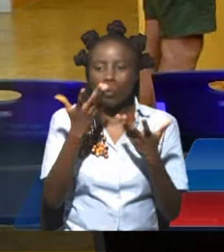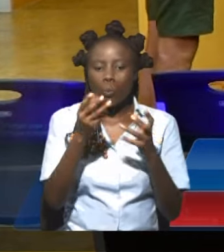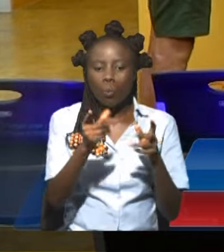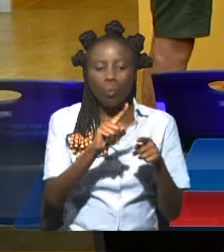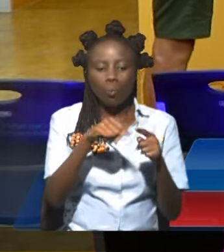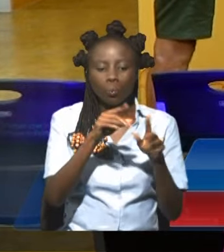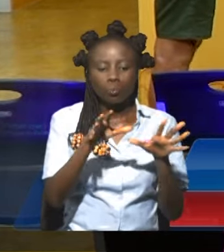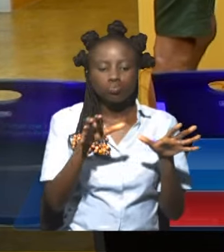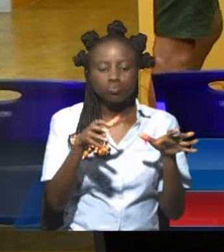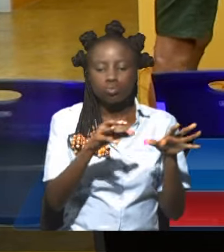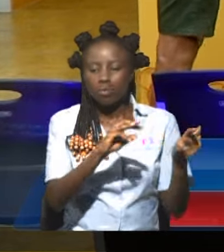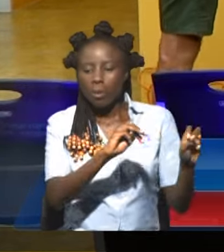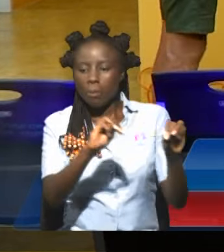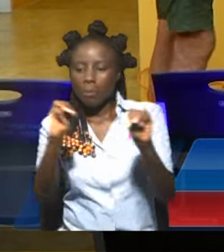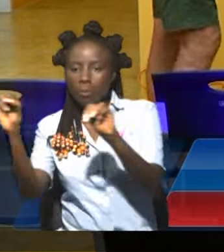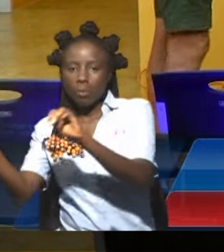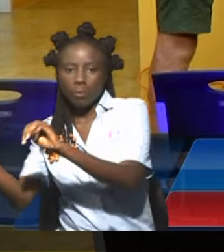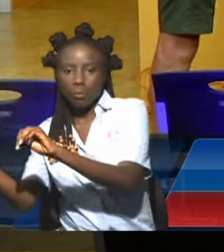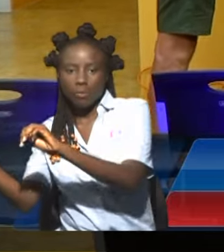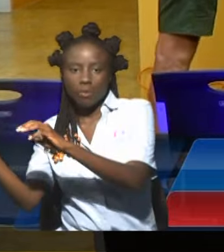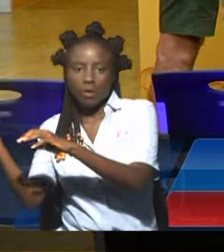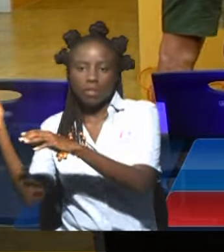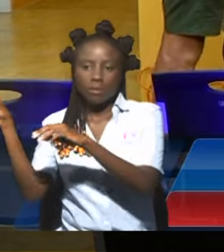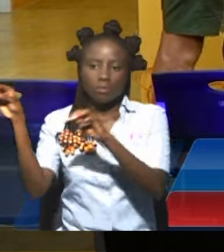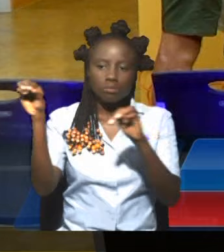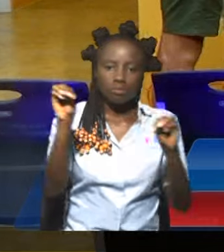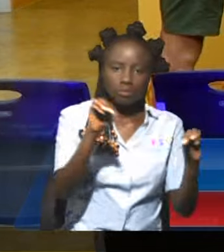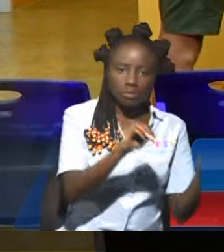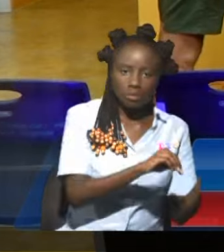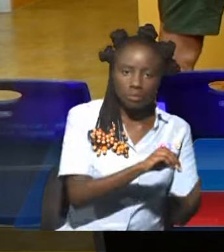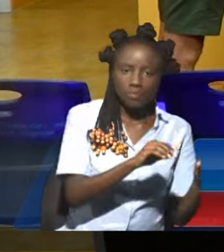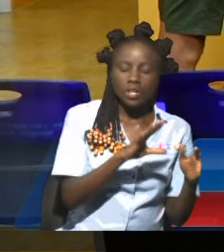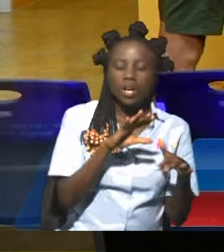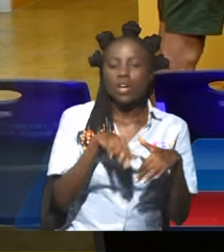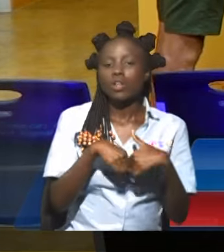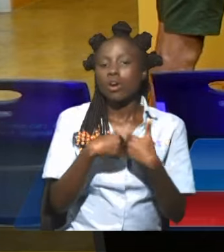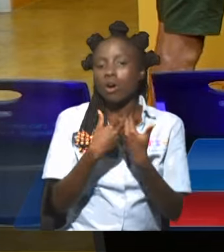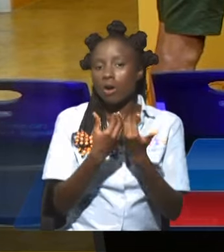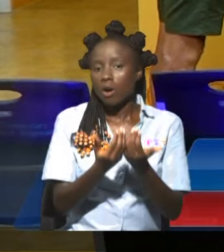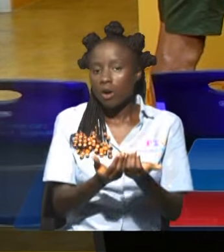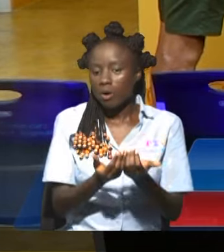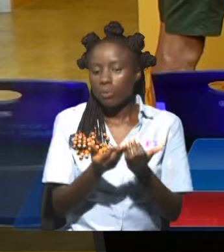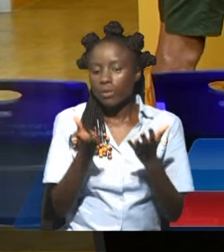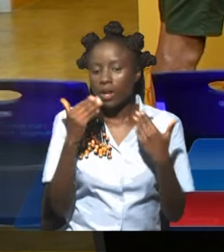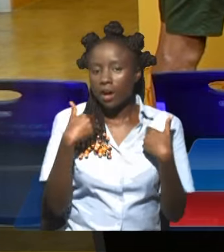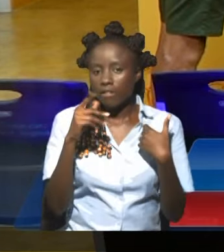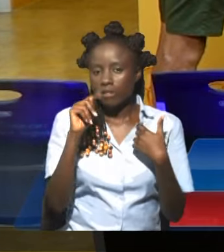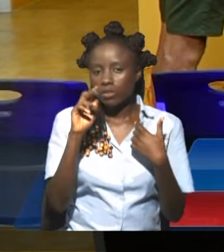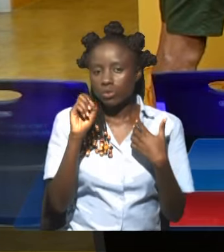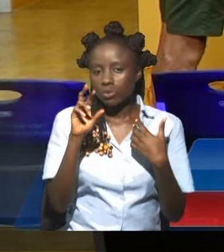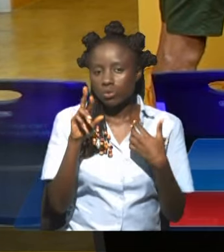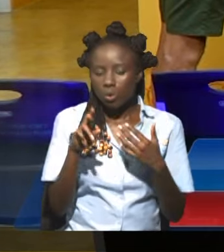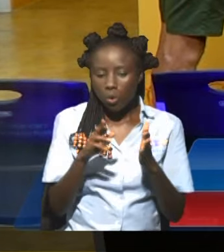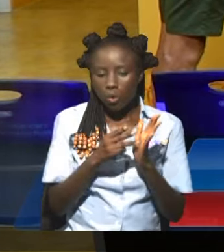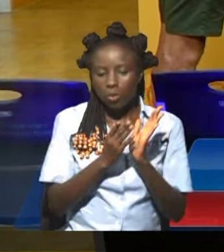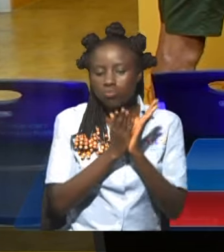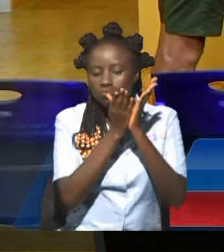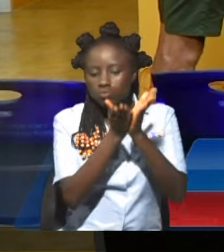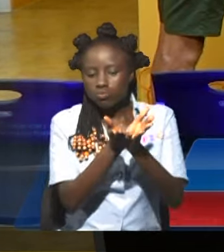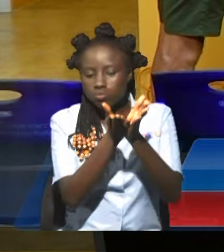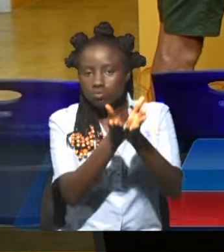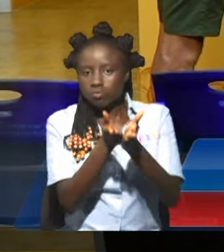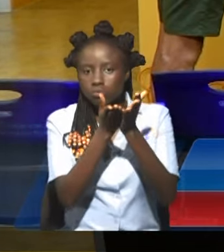patterns, as well as we talked about the best practices for operating tours, whether you're scuba diving